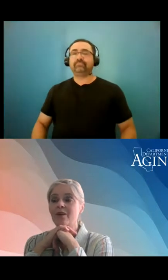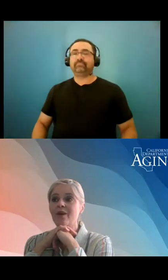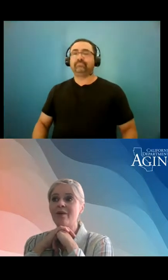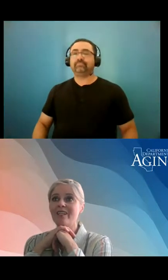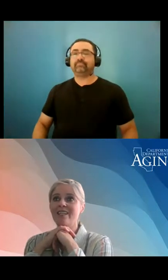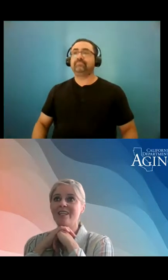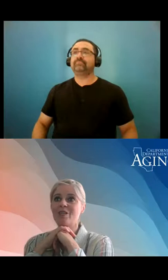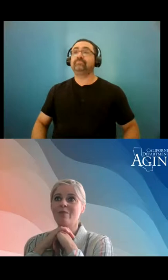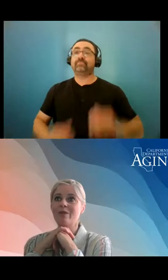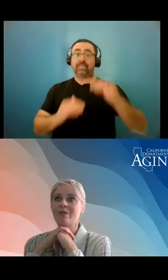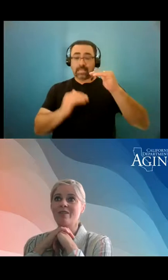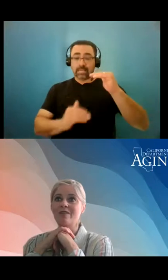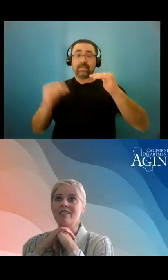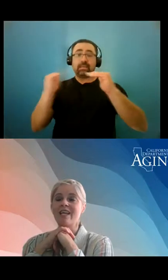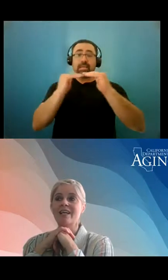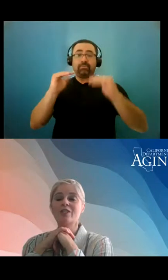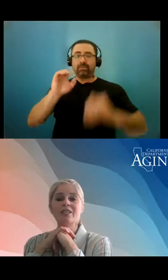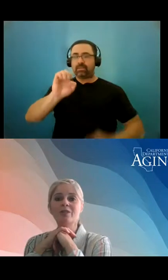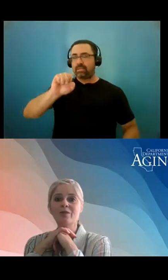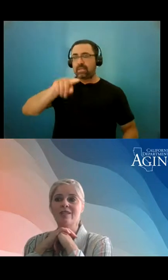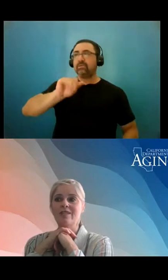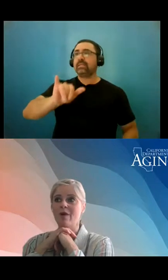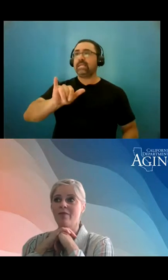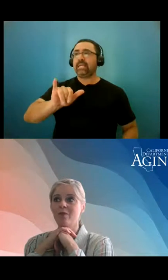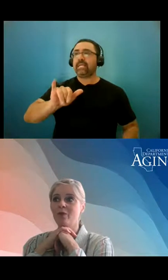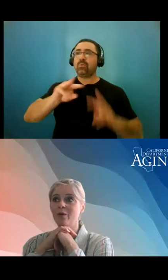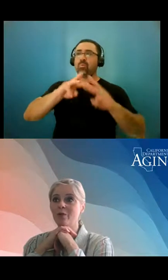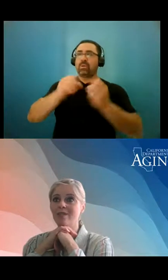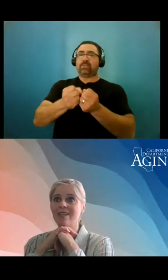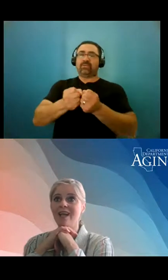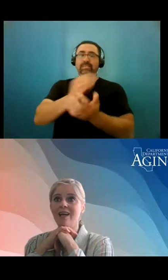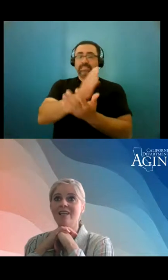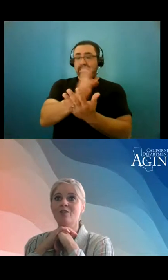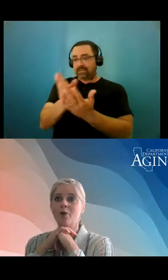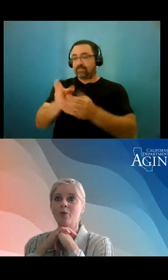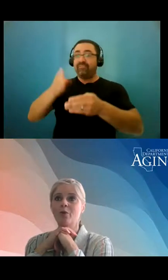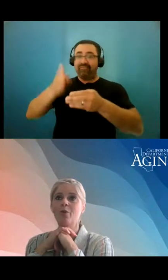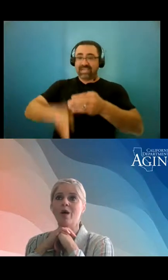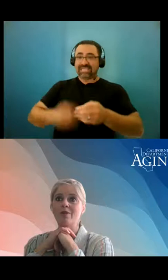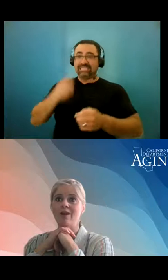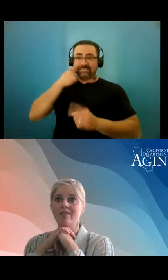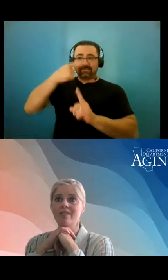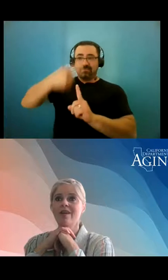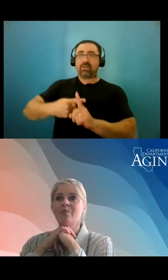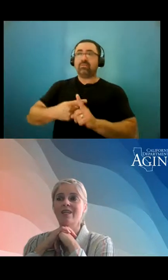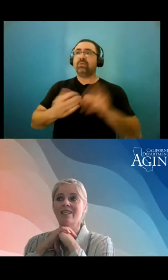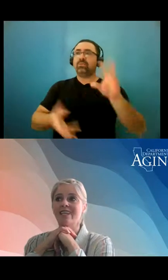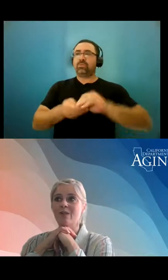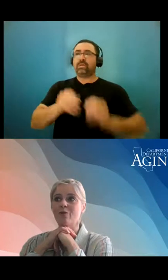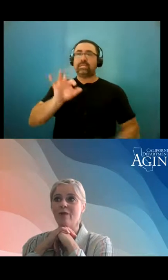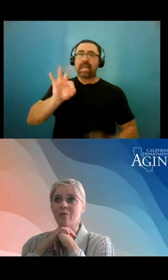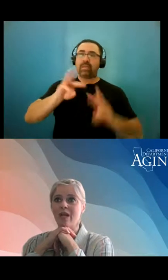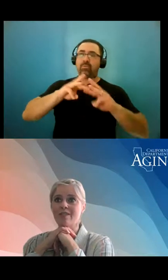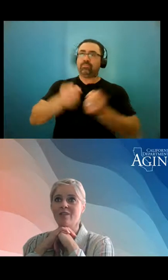And our Equity and Aging webinar series actually concluded this month. We hosted 9 total webinars beginning